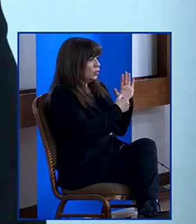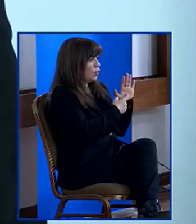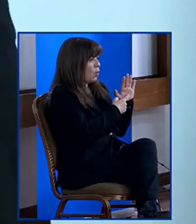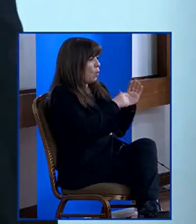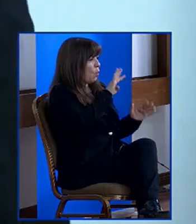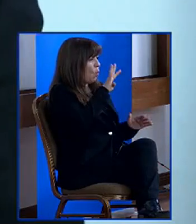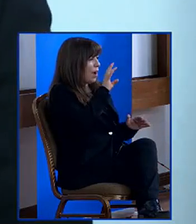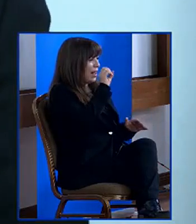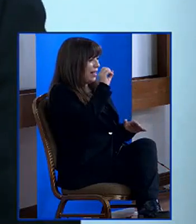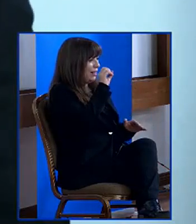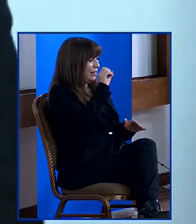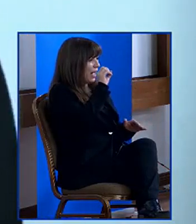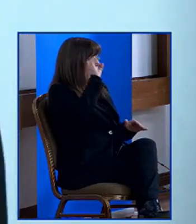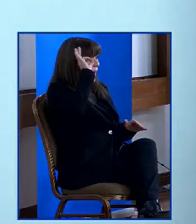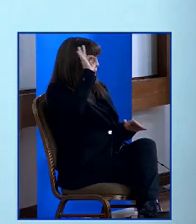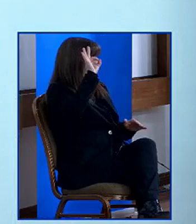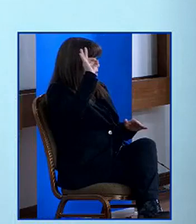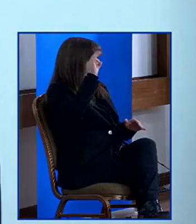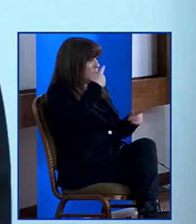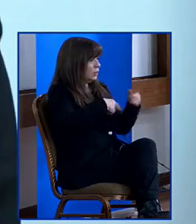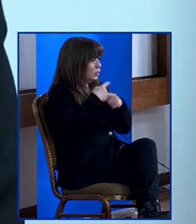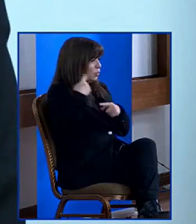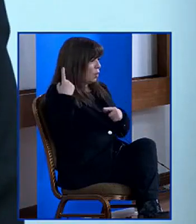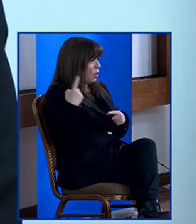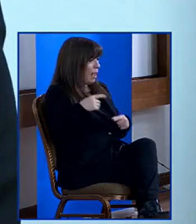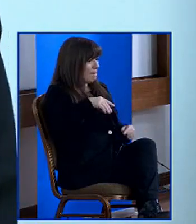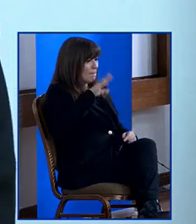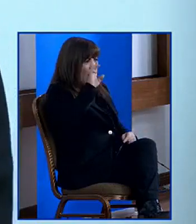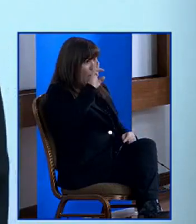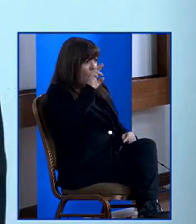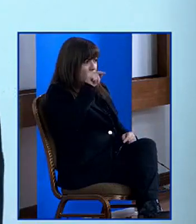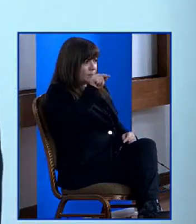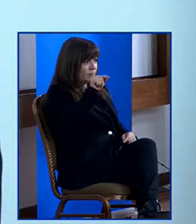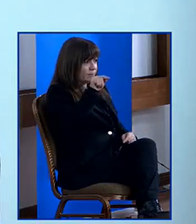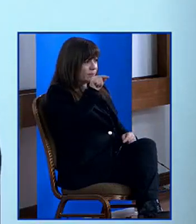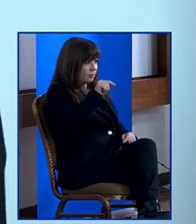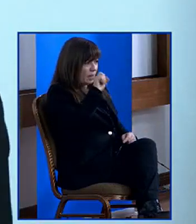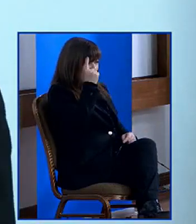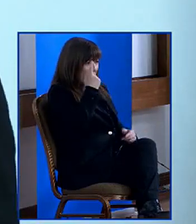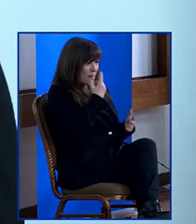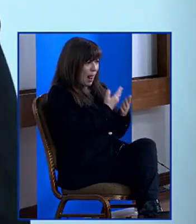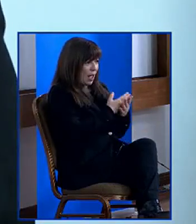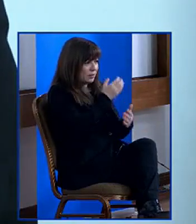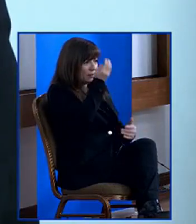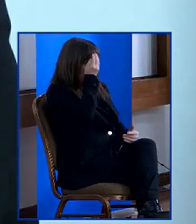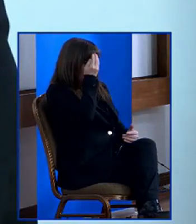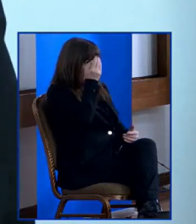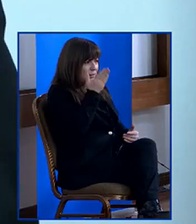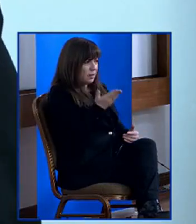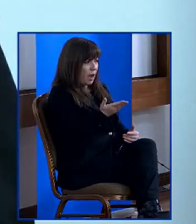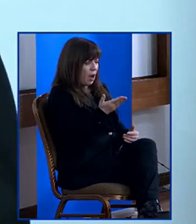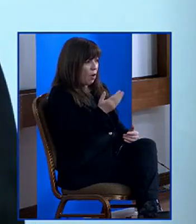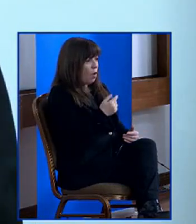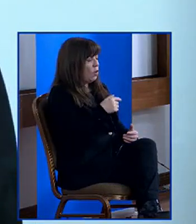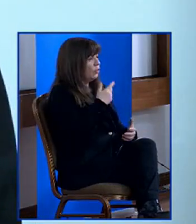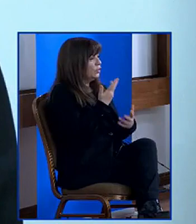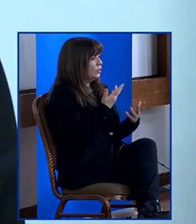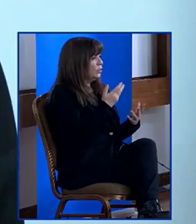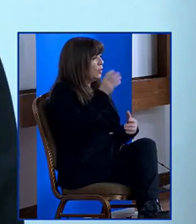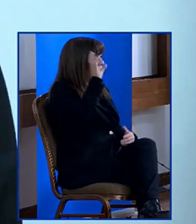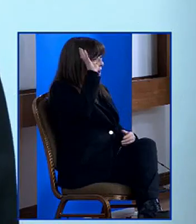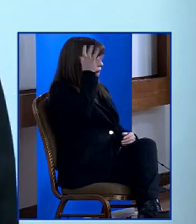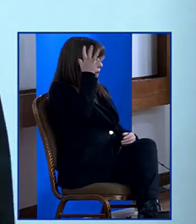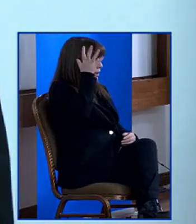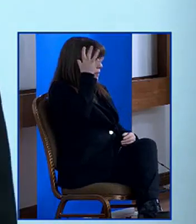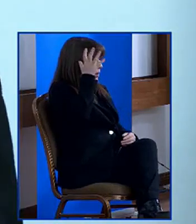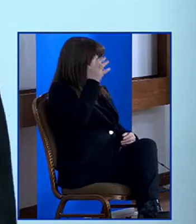And although kind of by a quirk of the weather systems, we've not had extreme heat in the UK this summer,